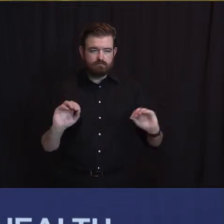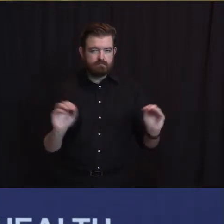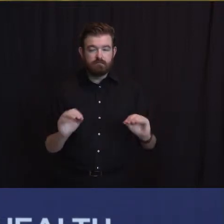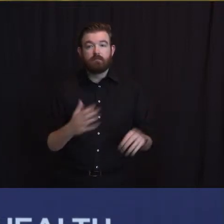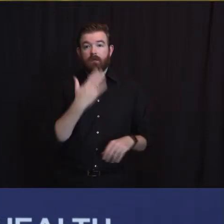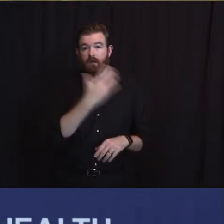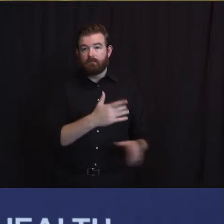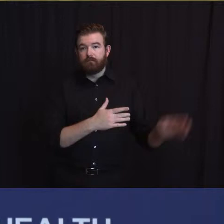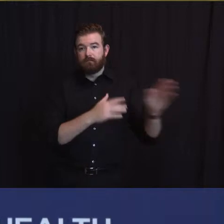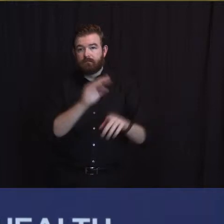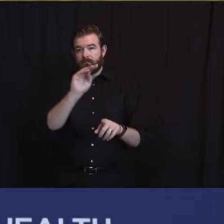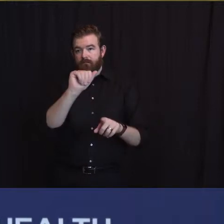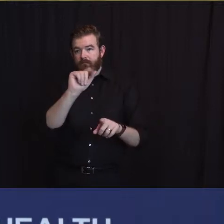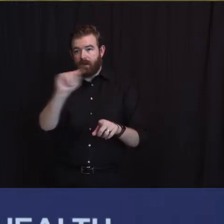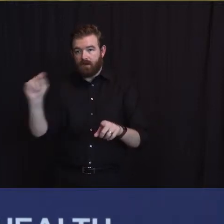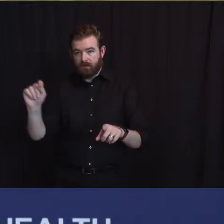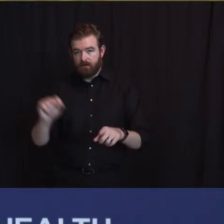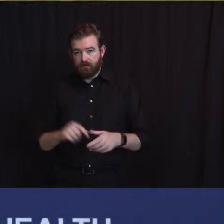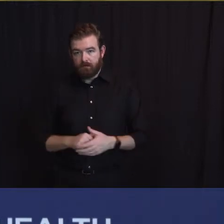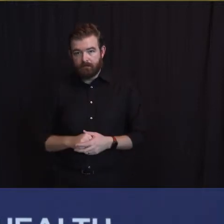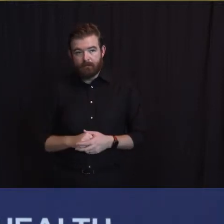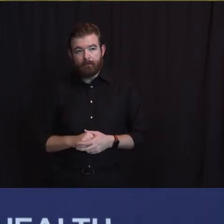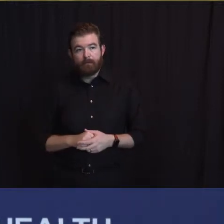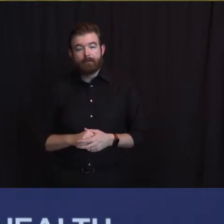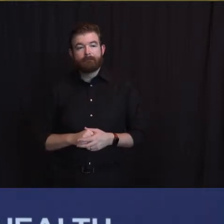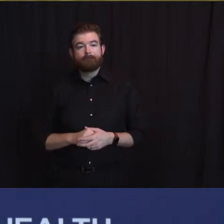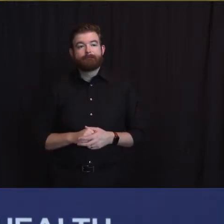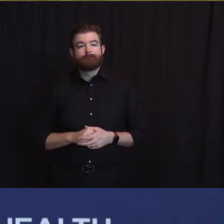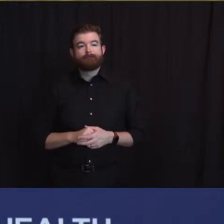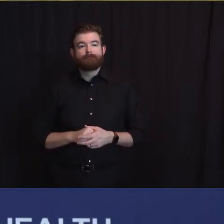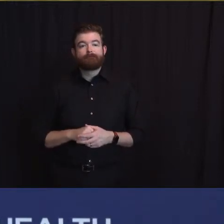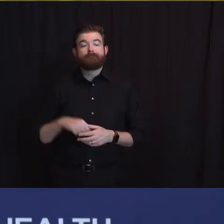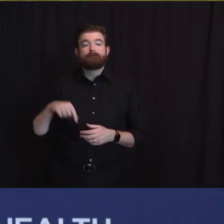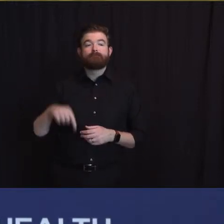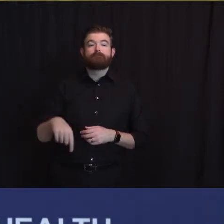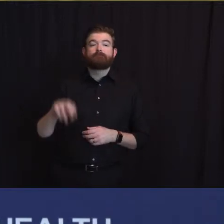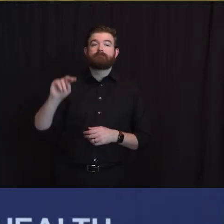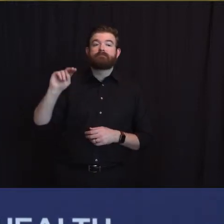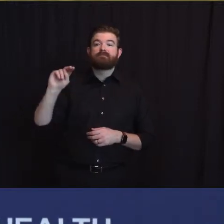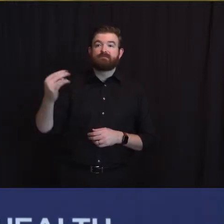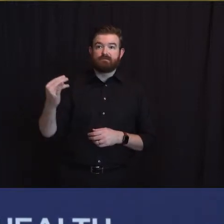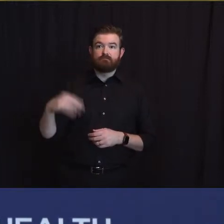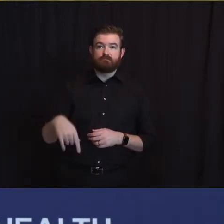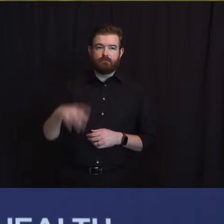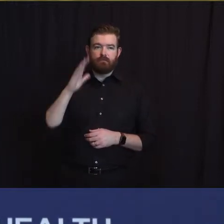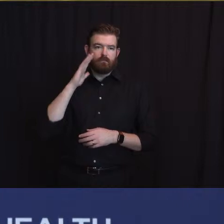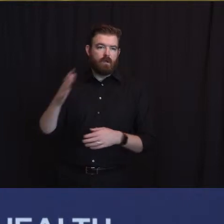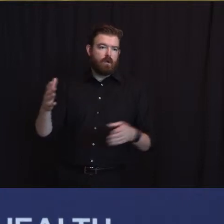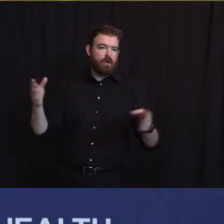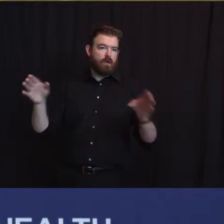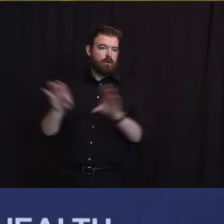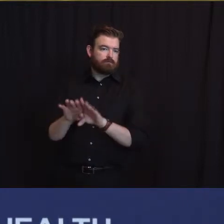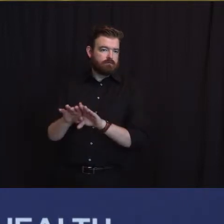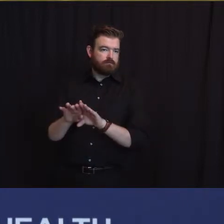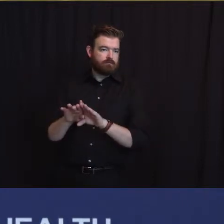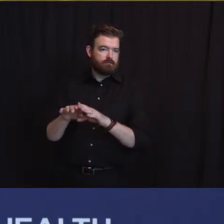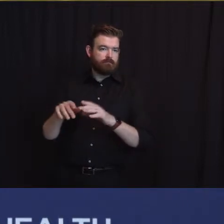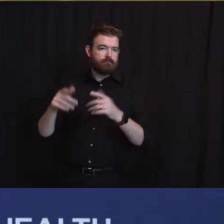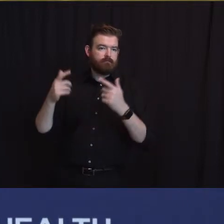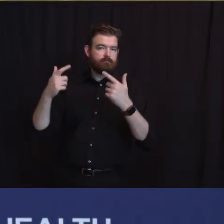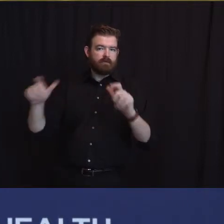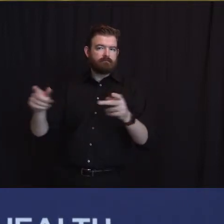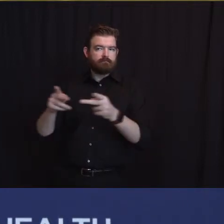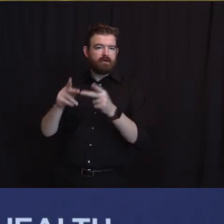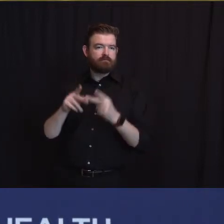Good afternoon, Governor. Good afternoon. Is the state considering winding down the use of the mega sites? And given the lower number of daily cases, are health officials